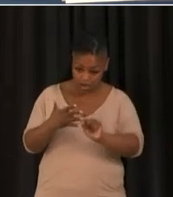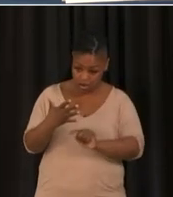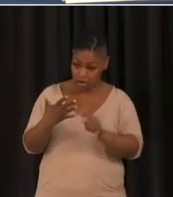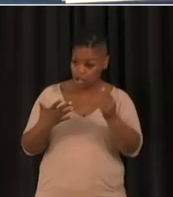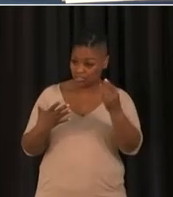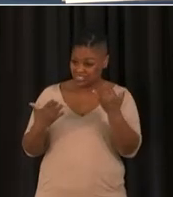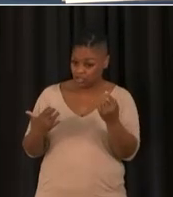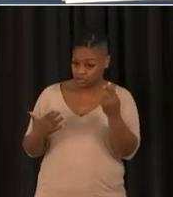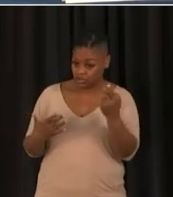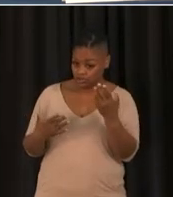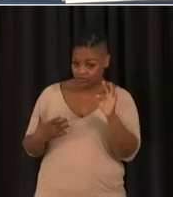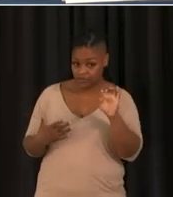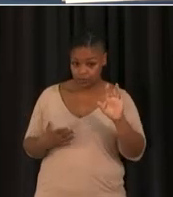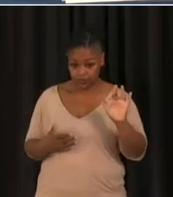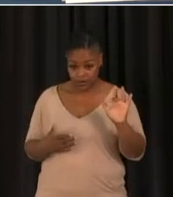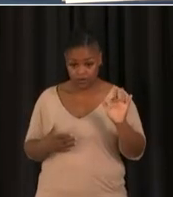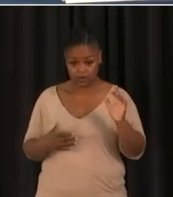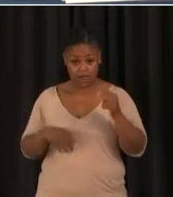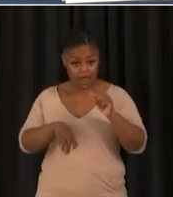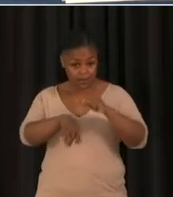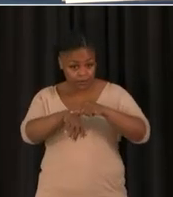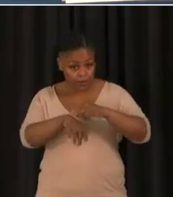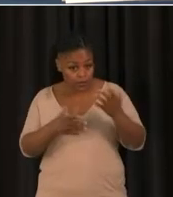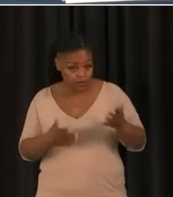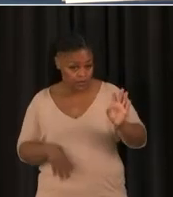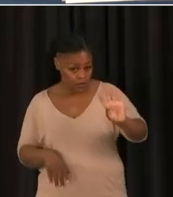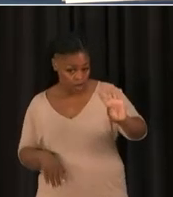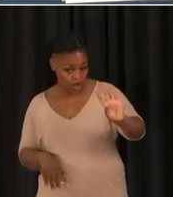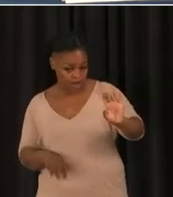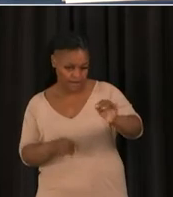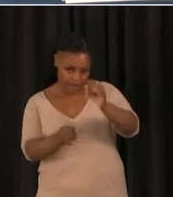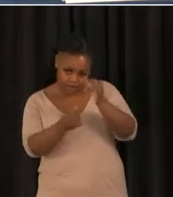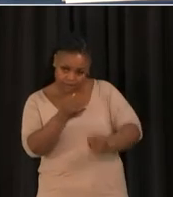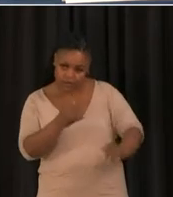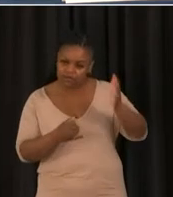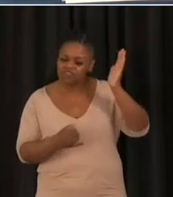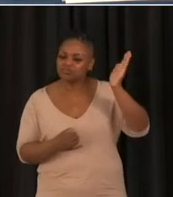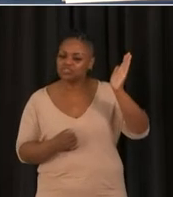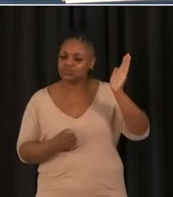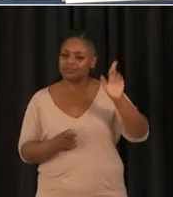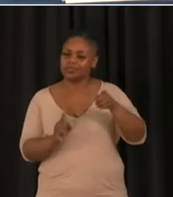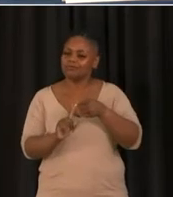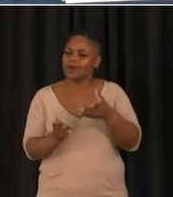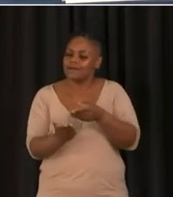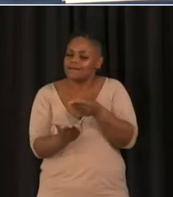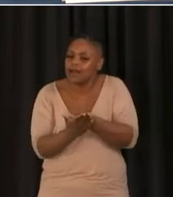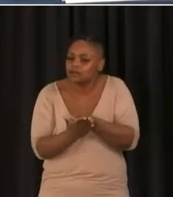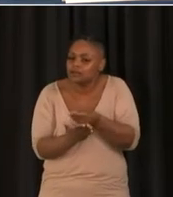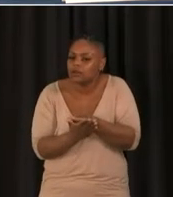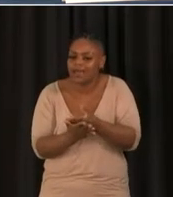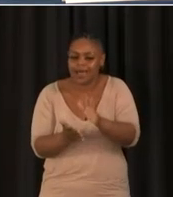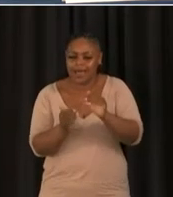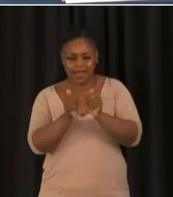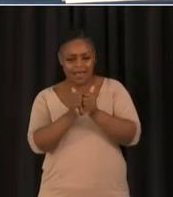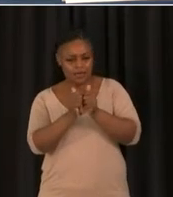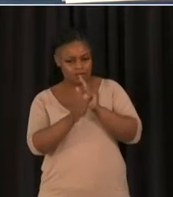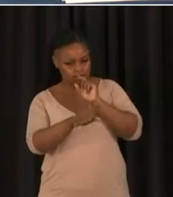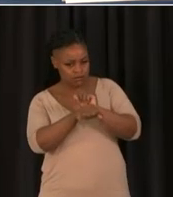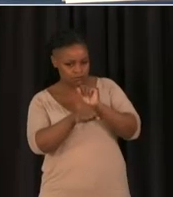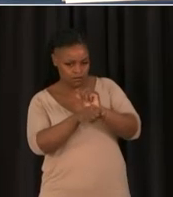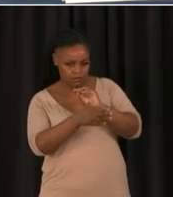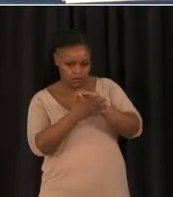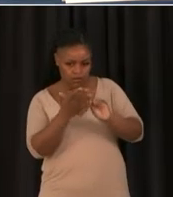helps everyone from new wage earners to retirees to become more financially stable, and our Student Loan